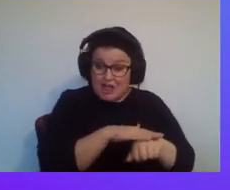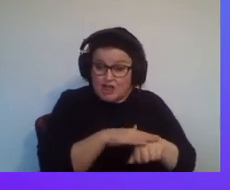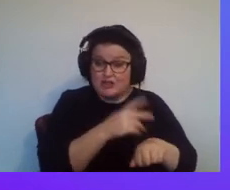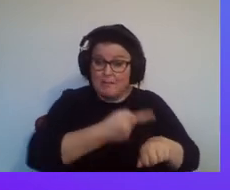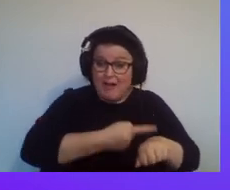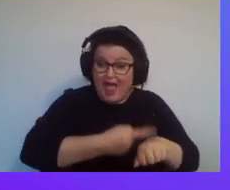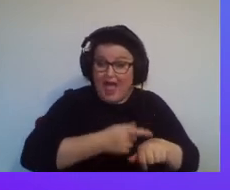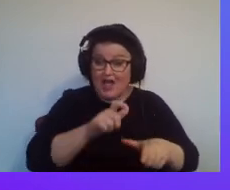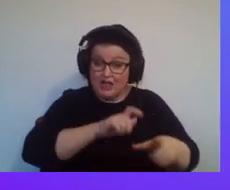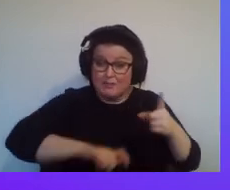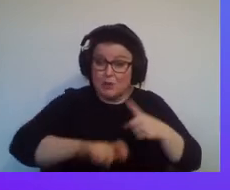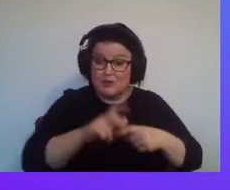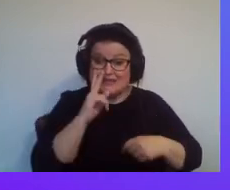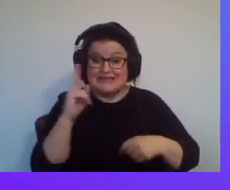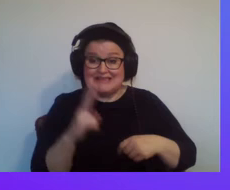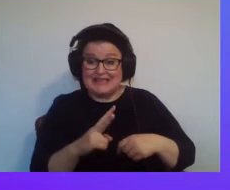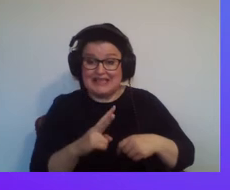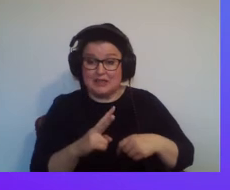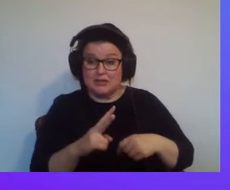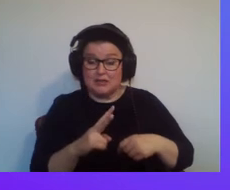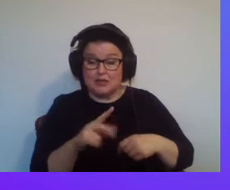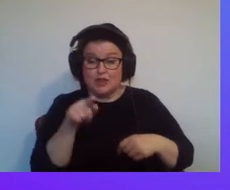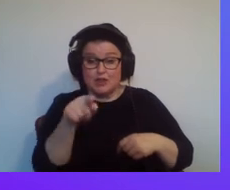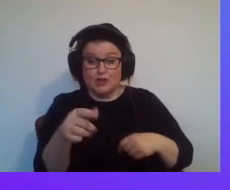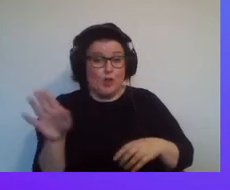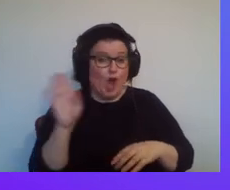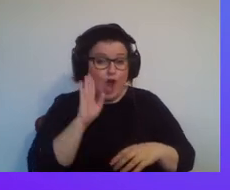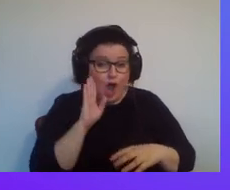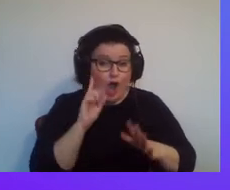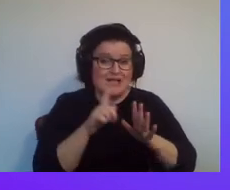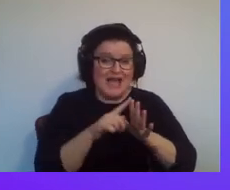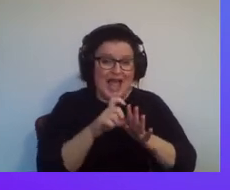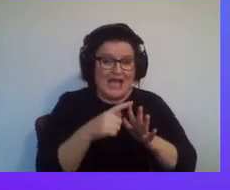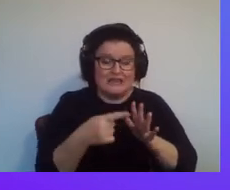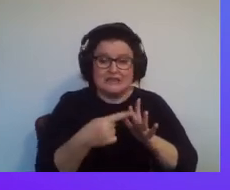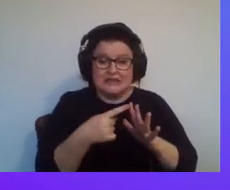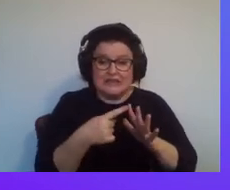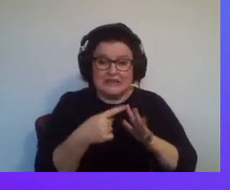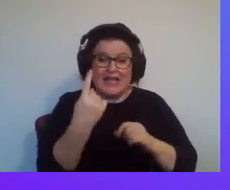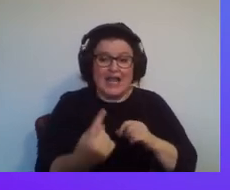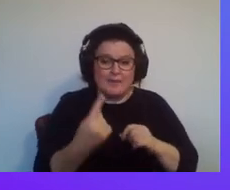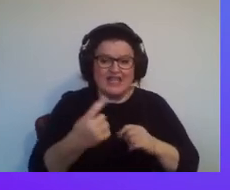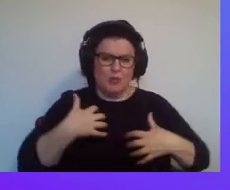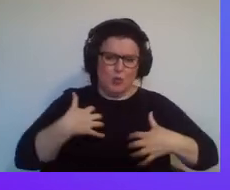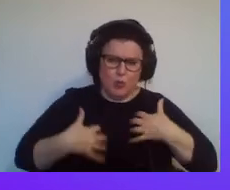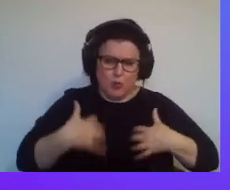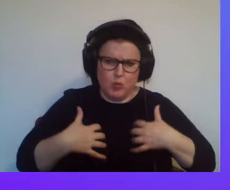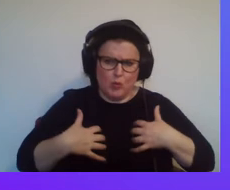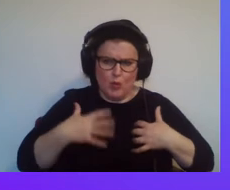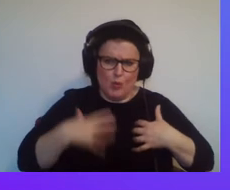are? You heard Eddie Nestor almost, you know, getting very impassioned about, let's cut to the chase. What say